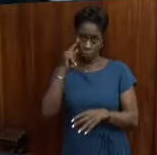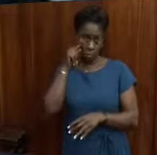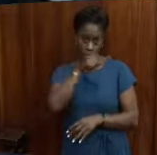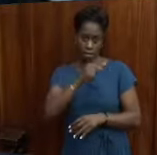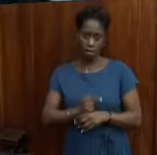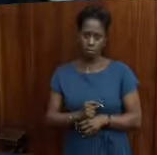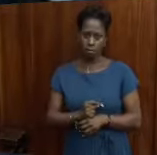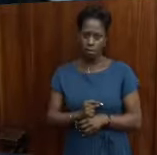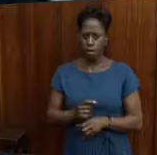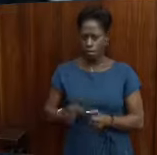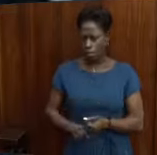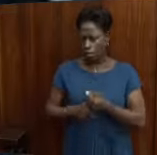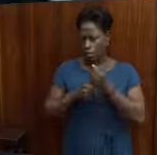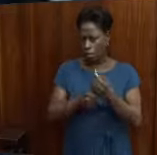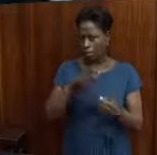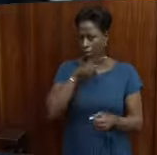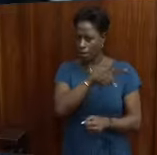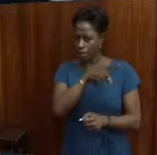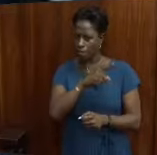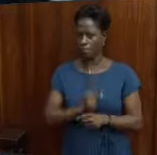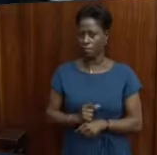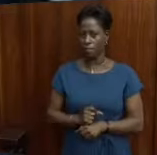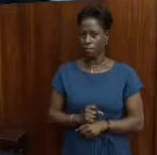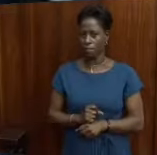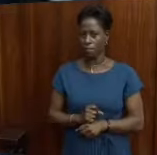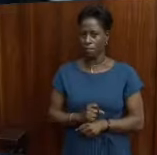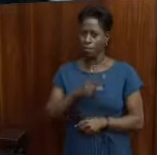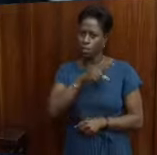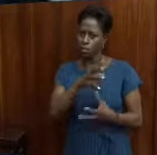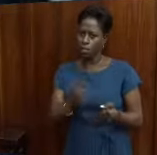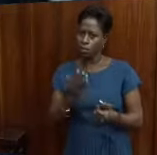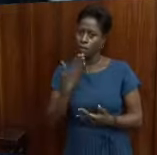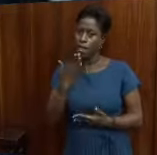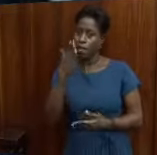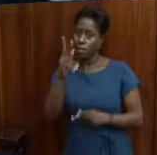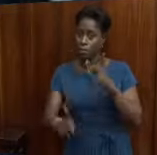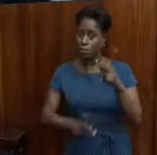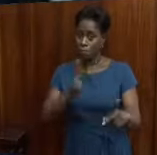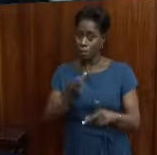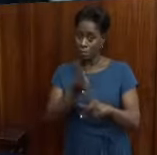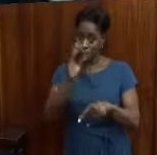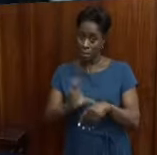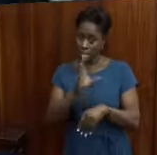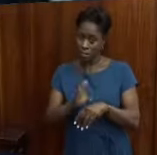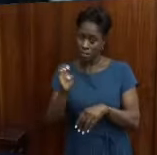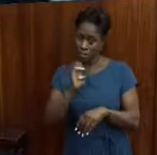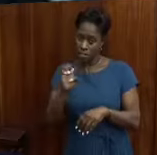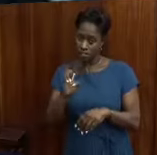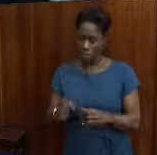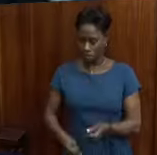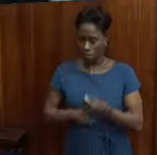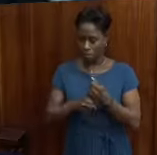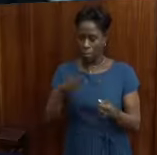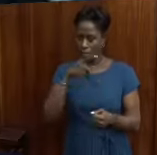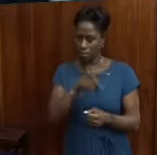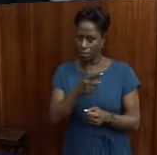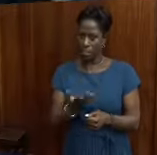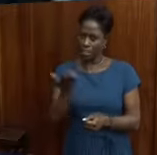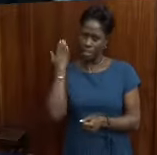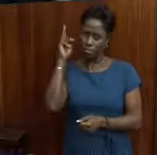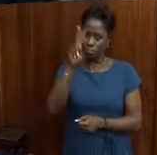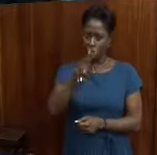who have been with me throughout this journey. I want to thank them immensely for their unwavering support over the last